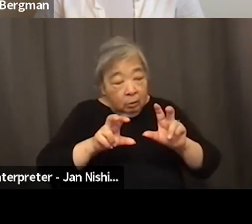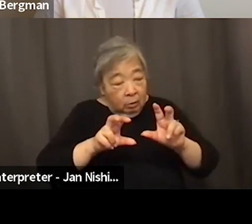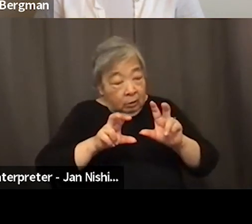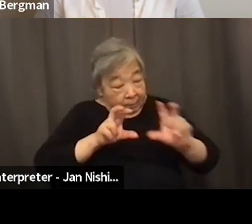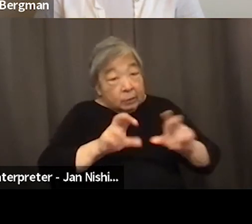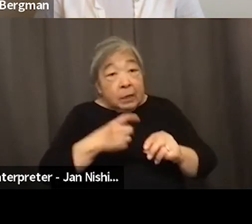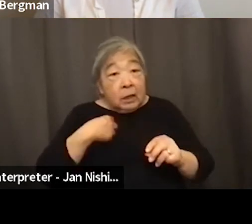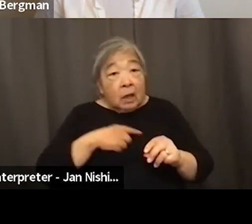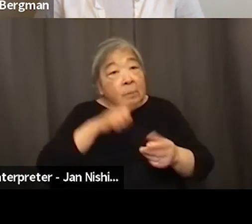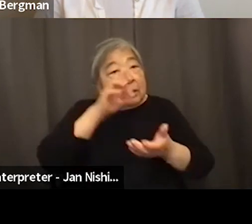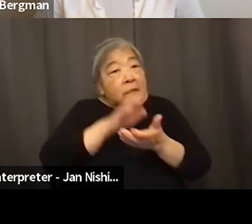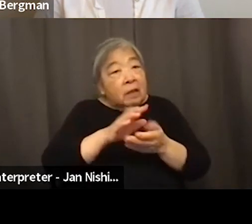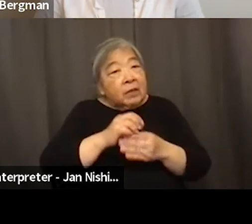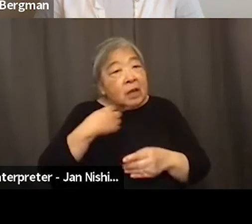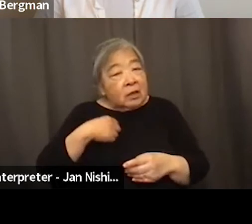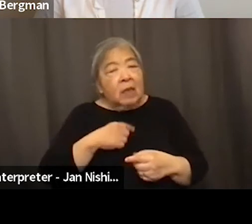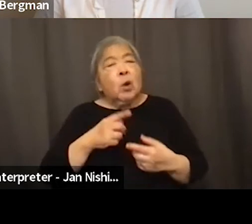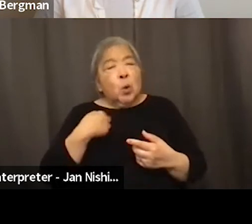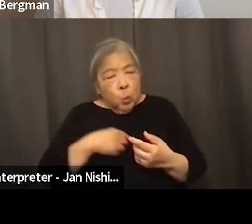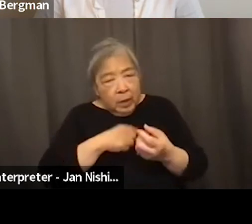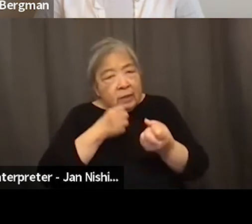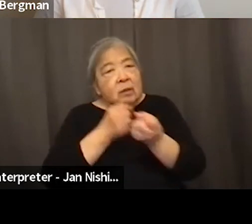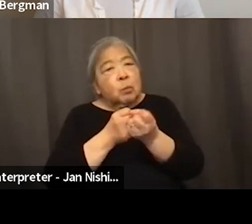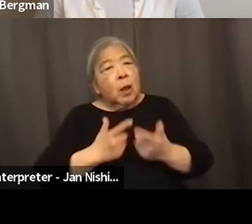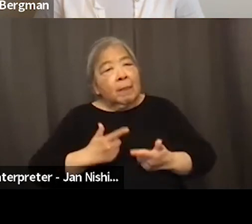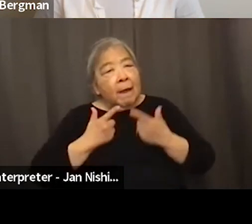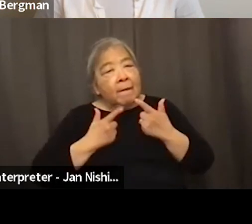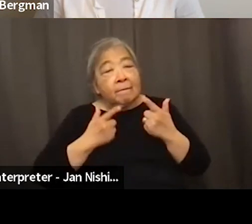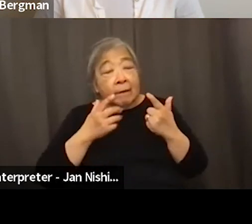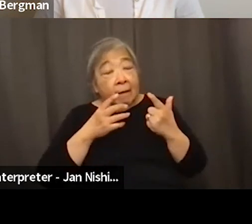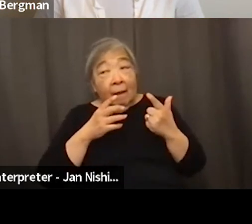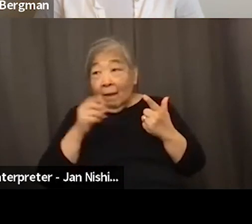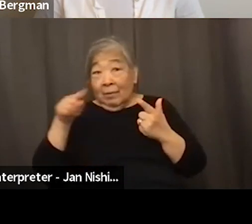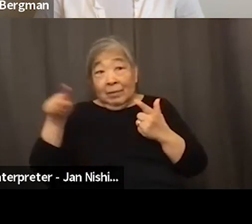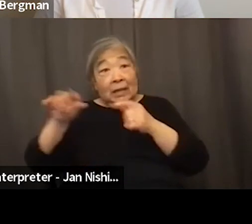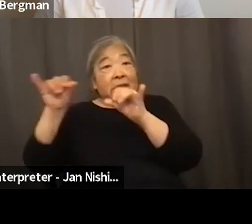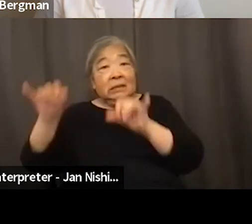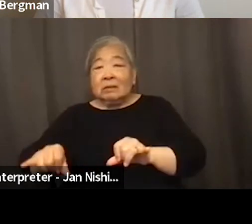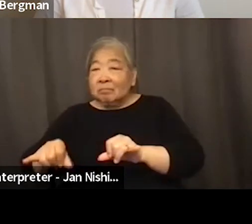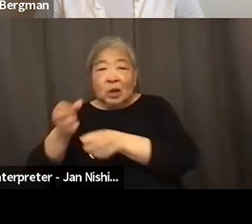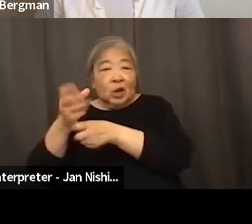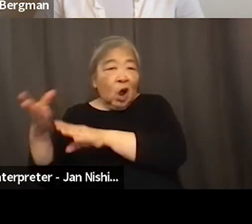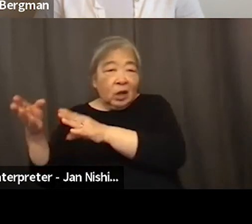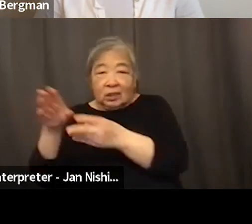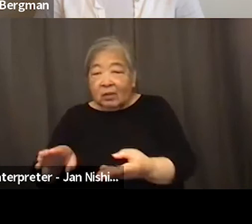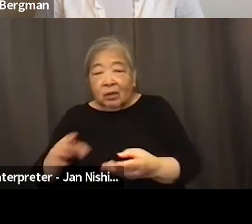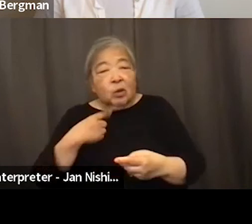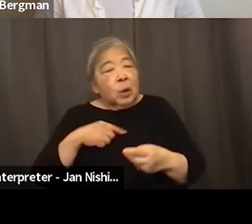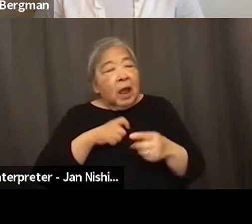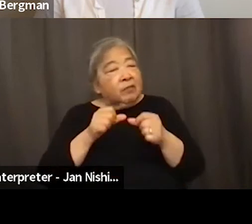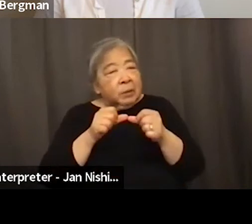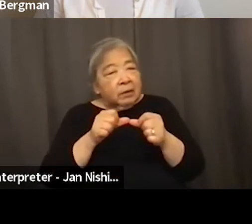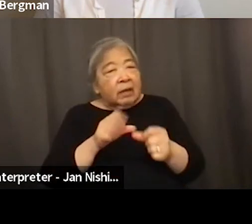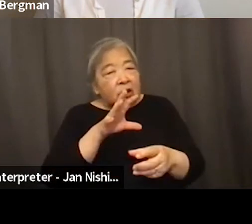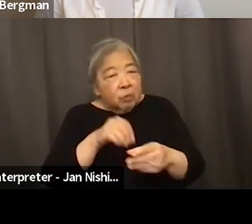us that we are life-affirming and these systems are death-dealing. And so our consistent engagement, whether that be